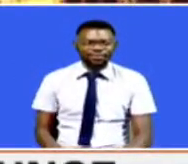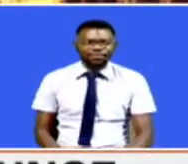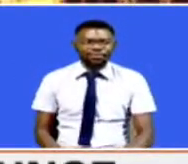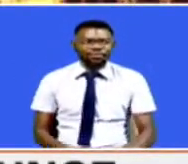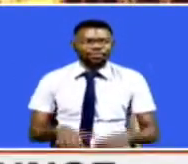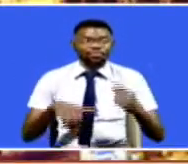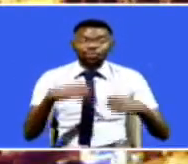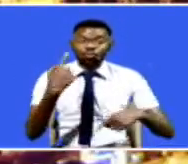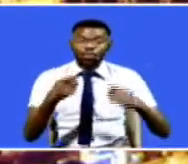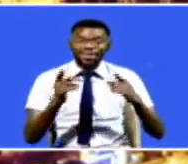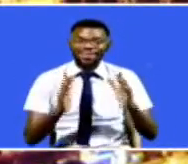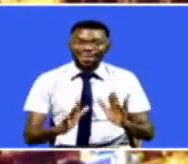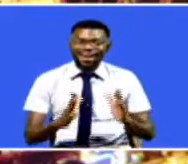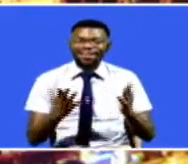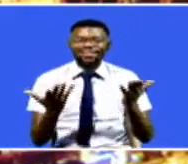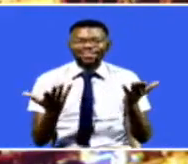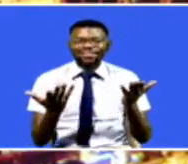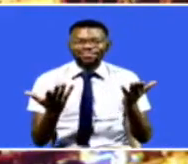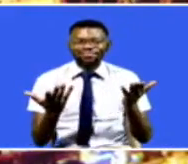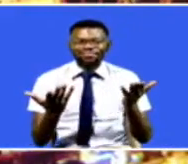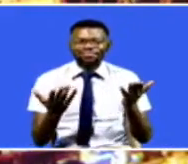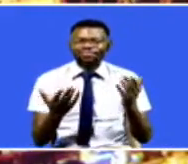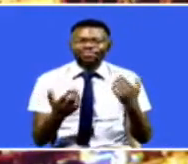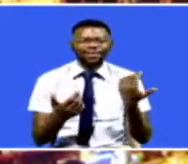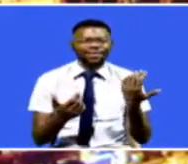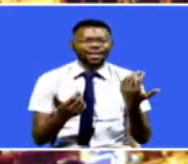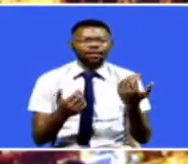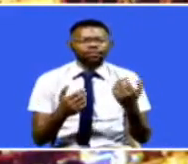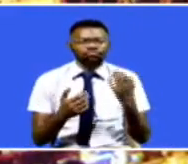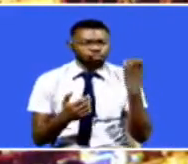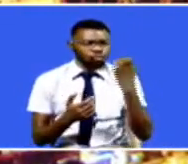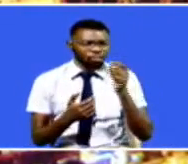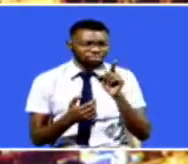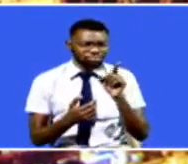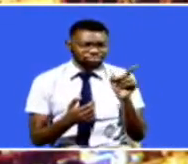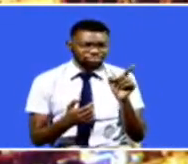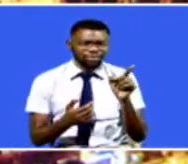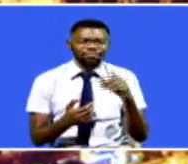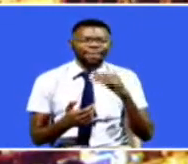Mabingwa watetezi wa klabu bingwa barani Ulaya, Manchester City, walizaba Young Boys kutoka